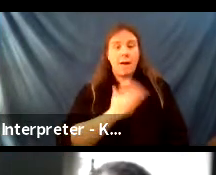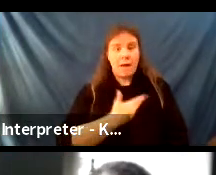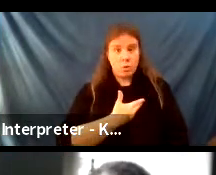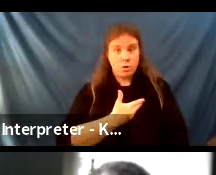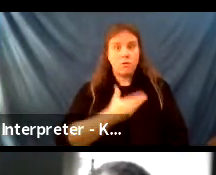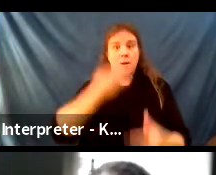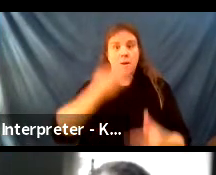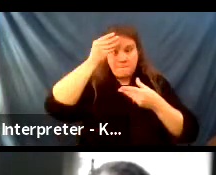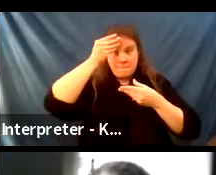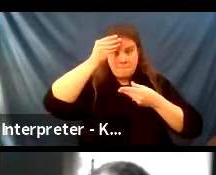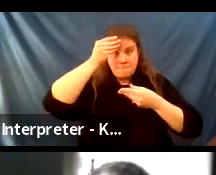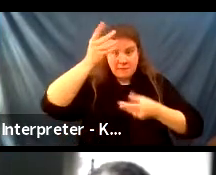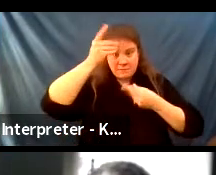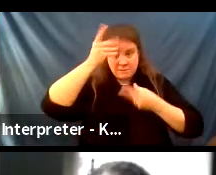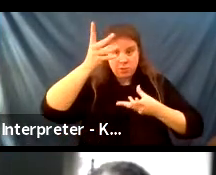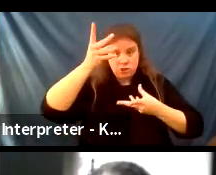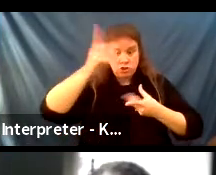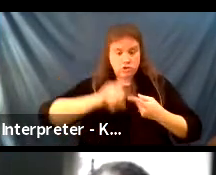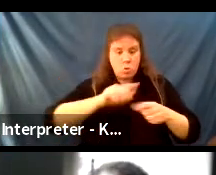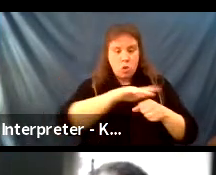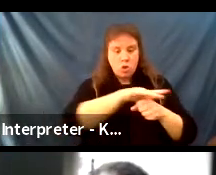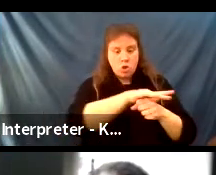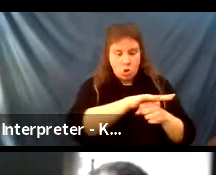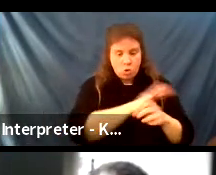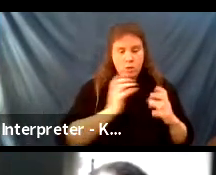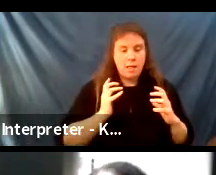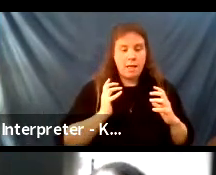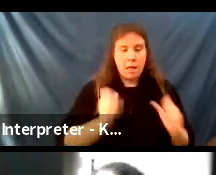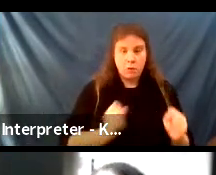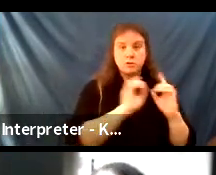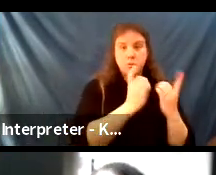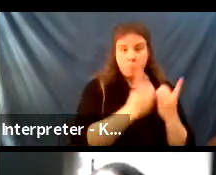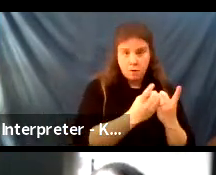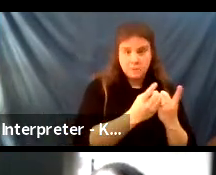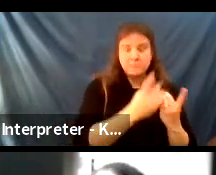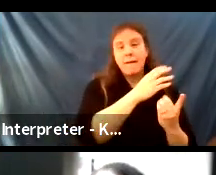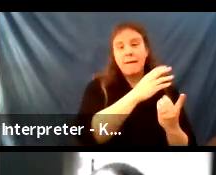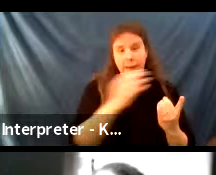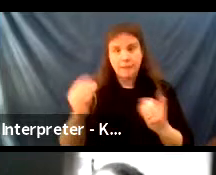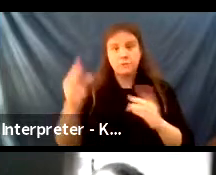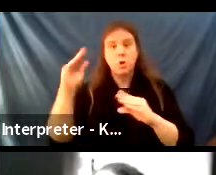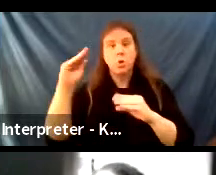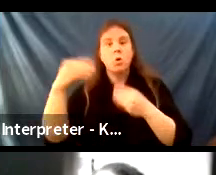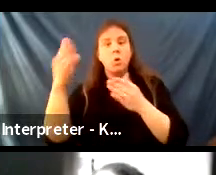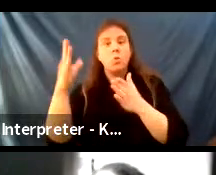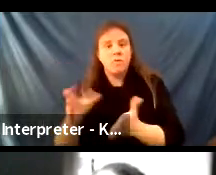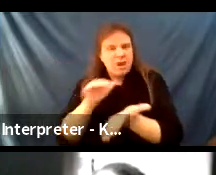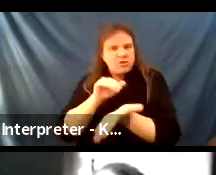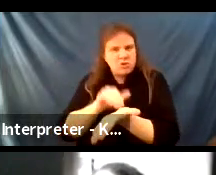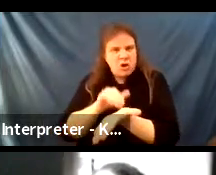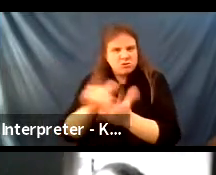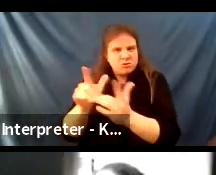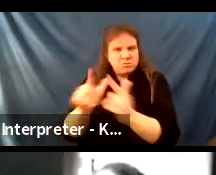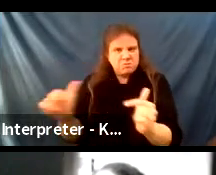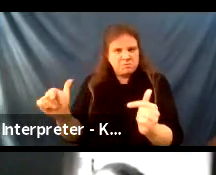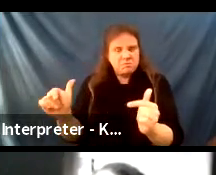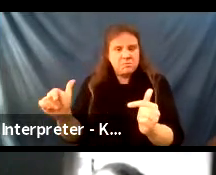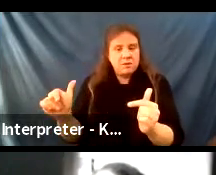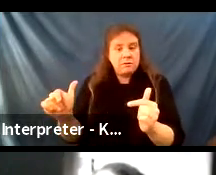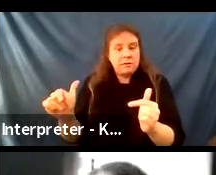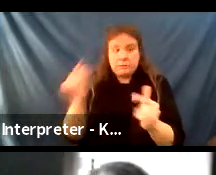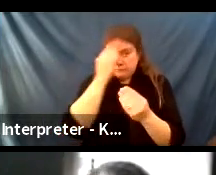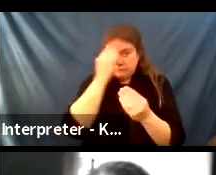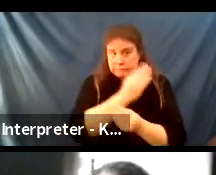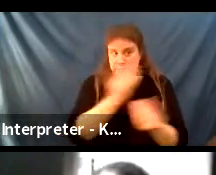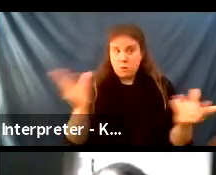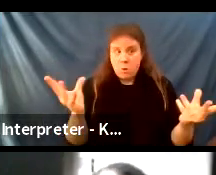departments and to the providers are these are